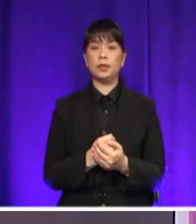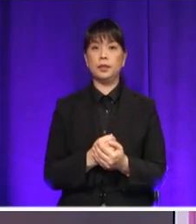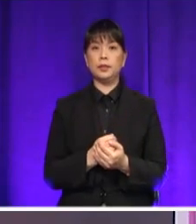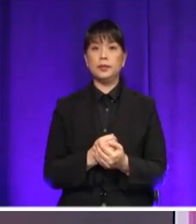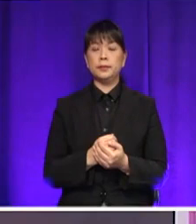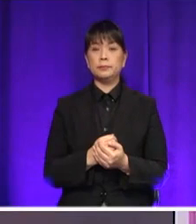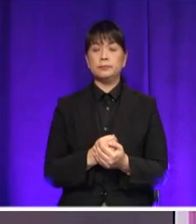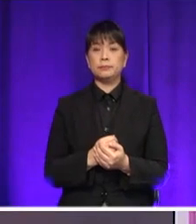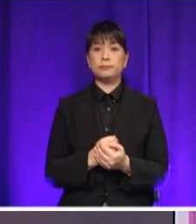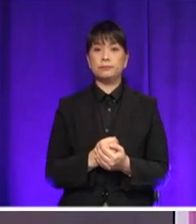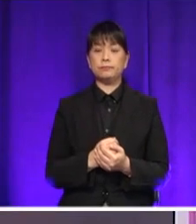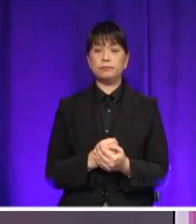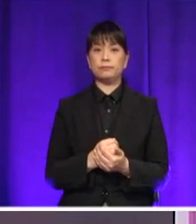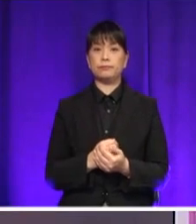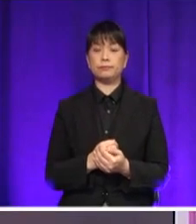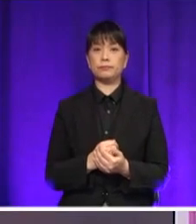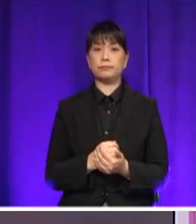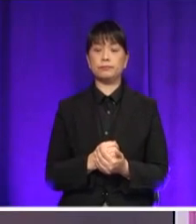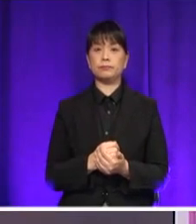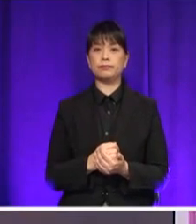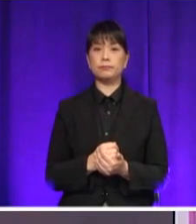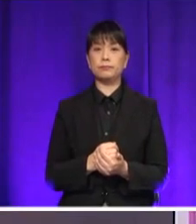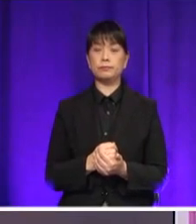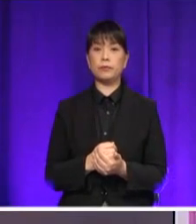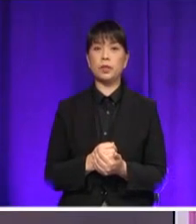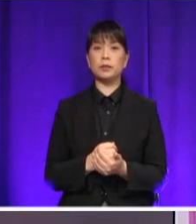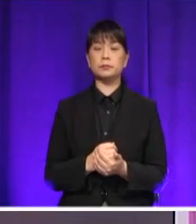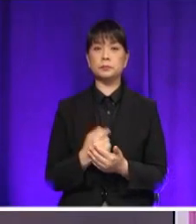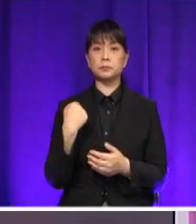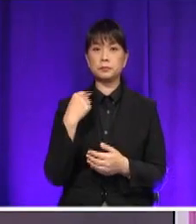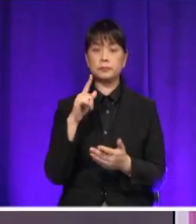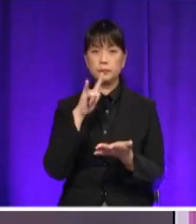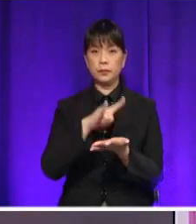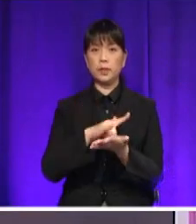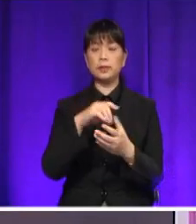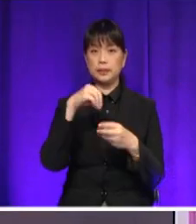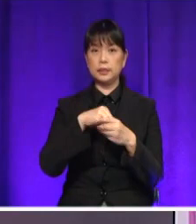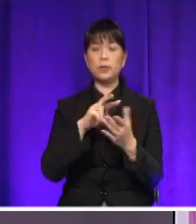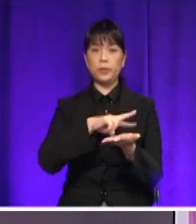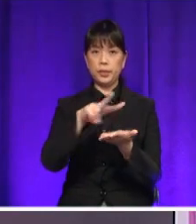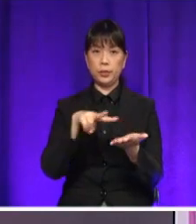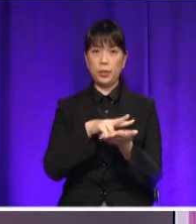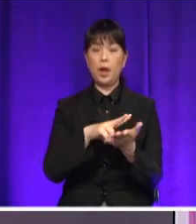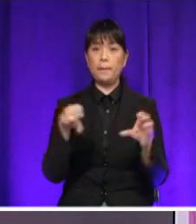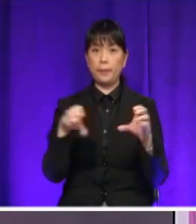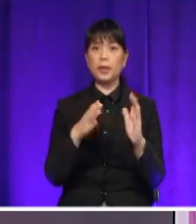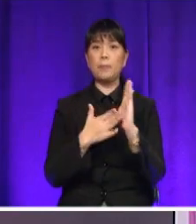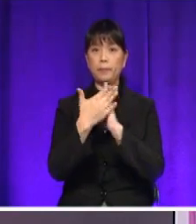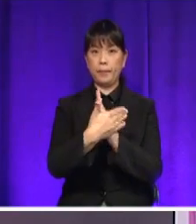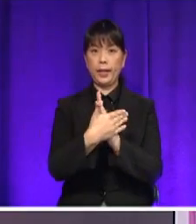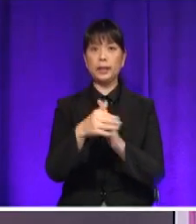some comments about what we saw in the video. So obviously, that's a video that was made by